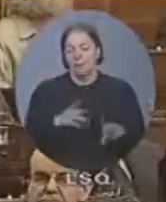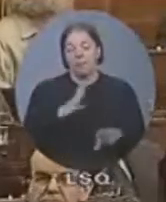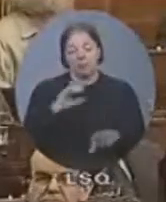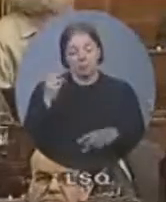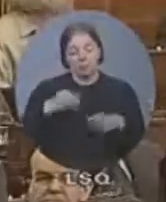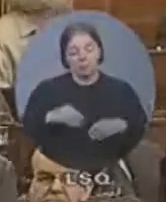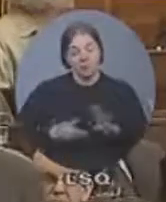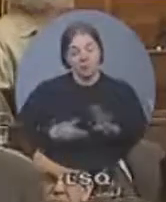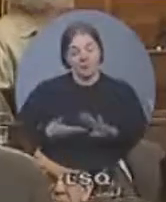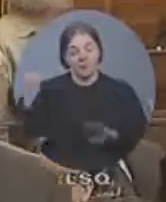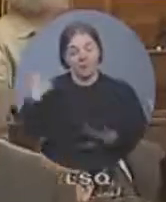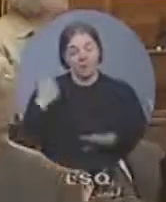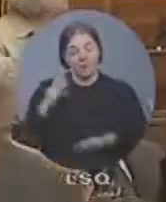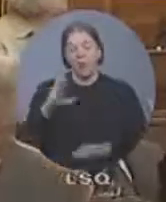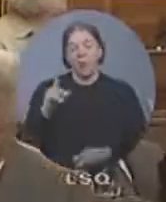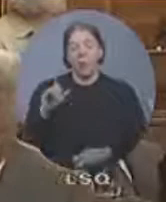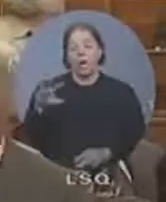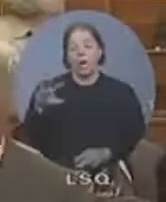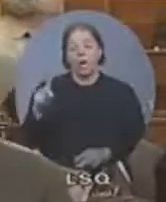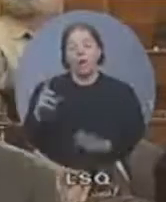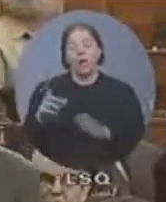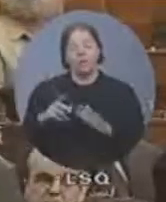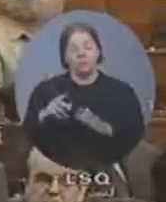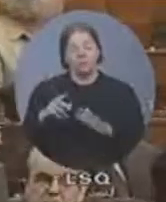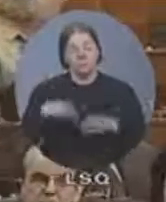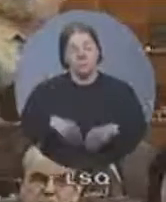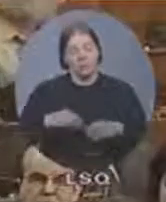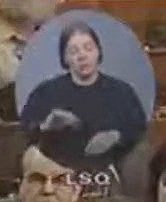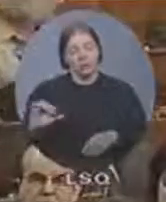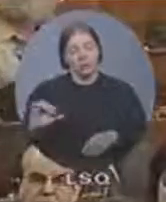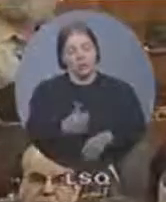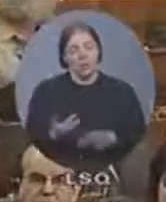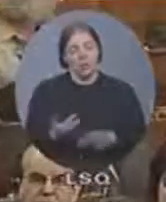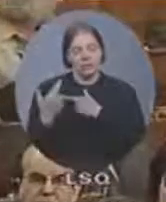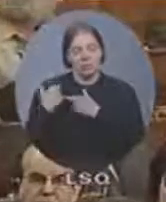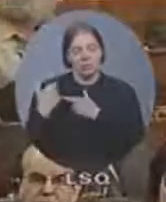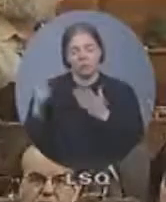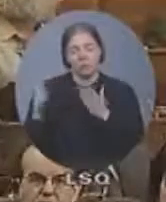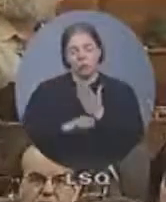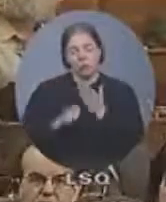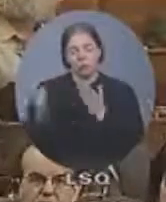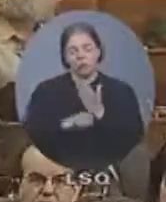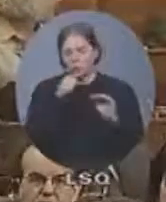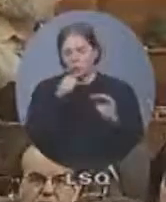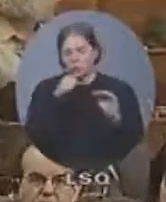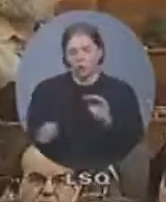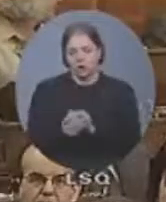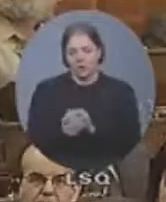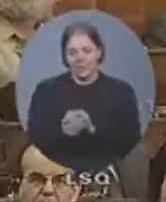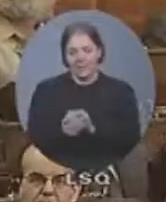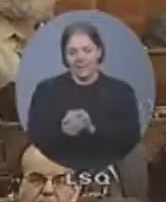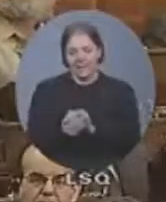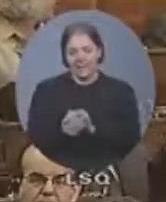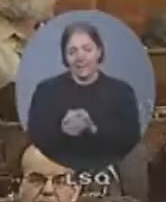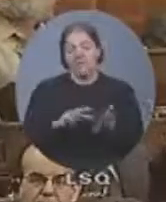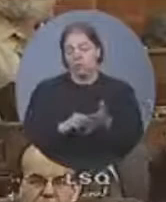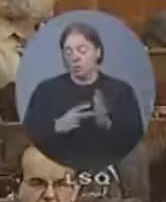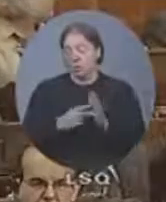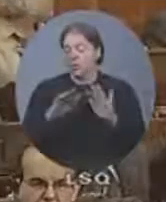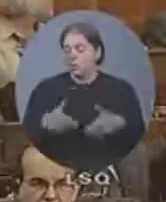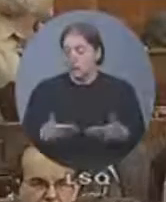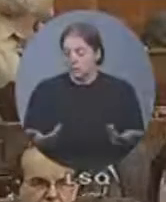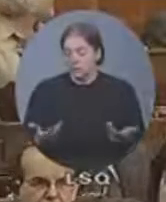blame for this act. Now, in the Couillard affair, the minister was responsible for